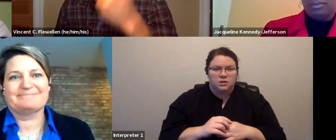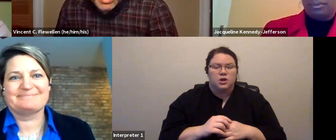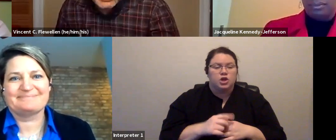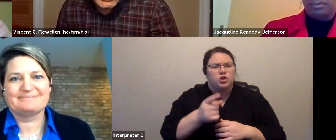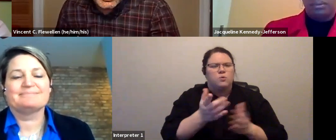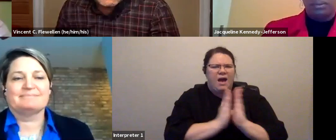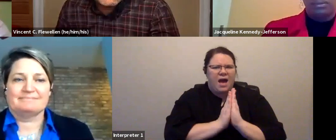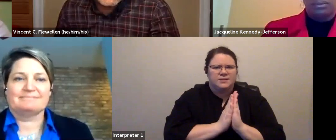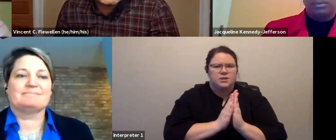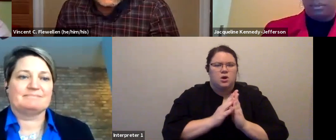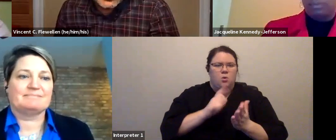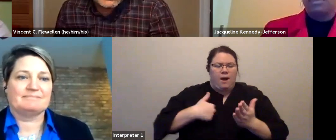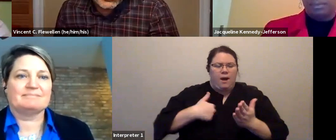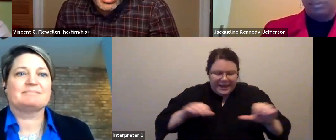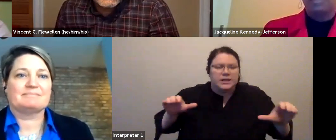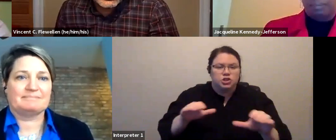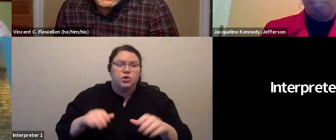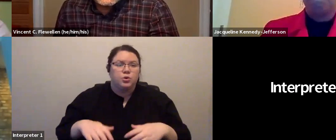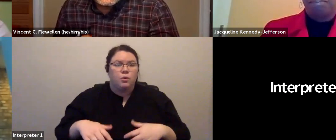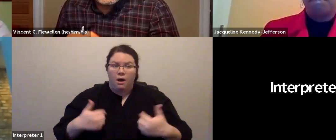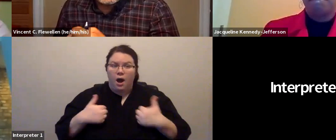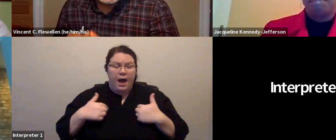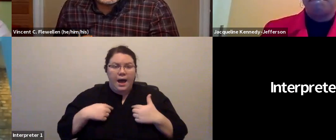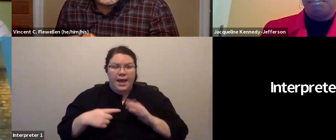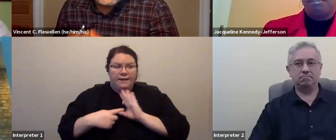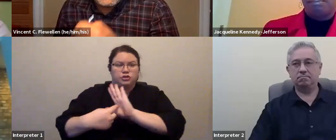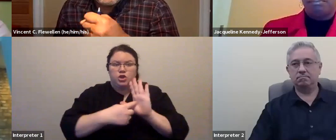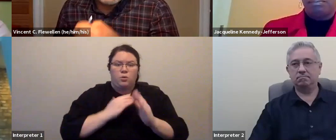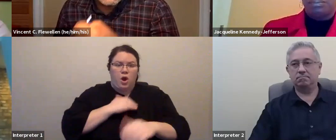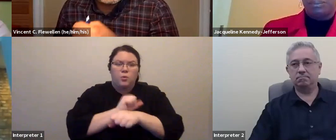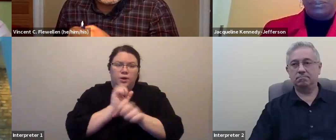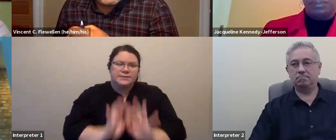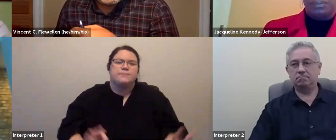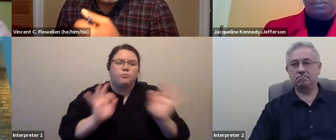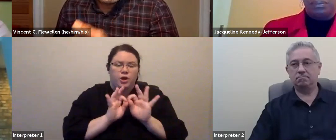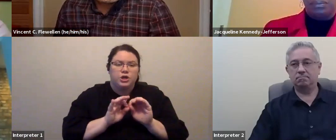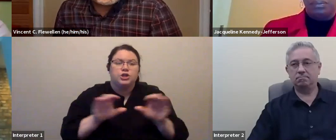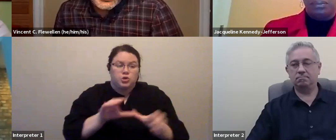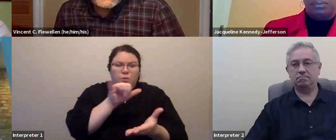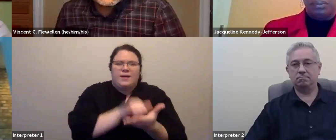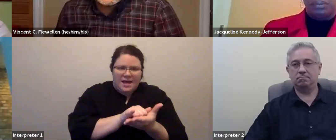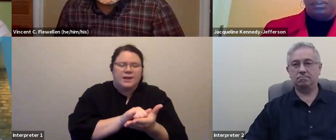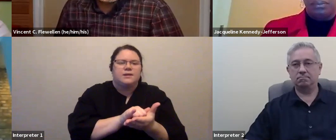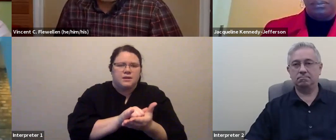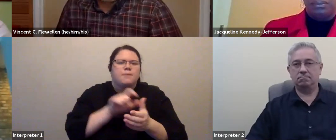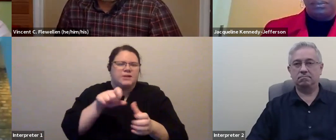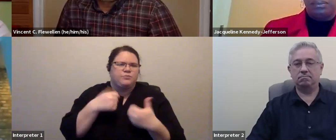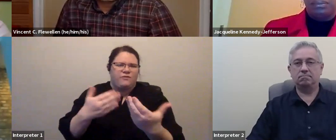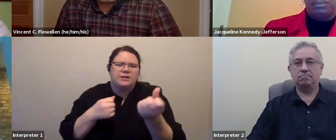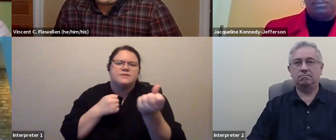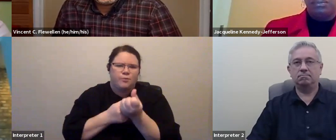as an organization, it has placed a stake in the ground. And in so doing, it must then provide that support.